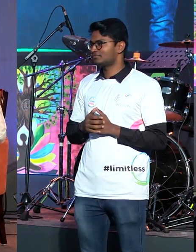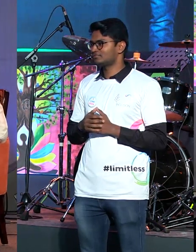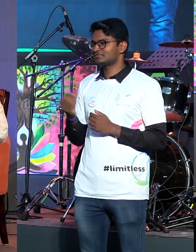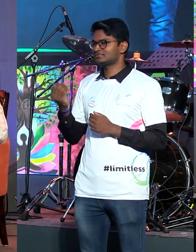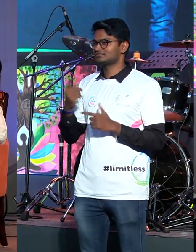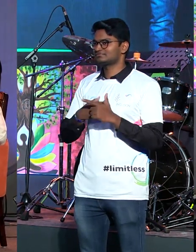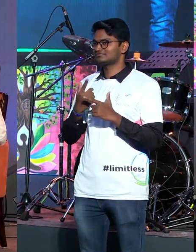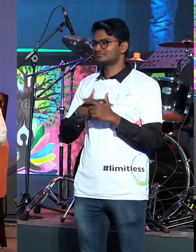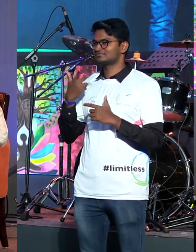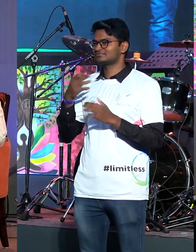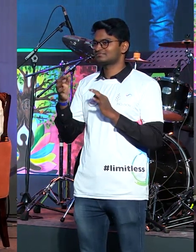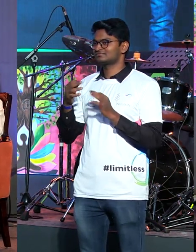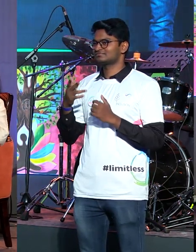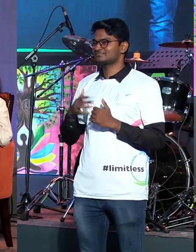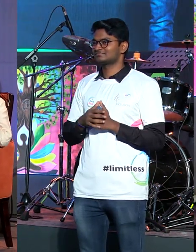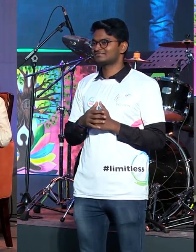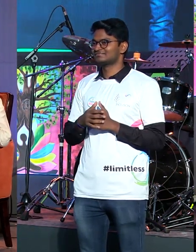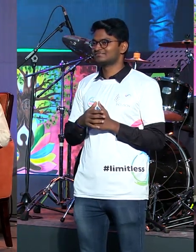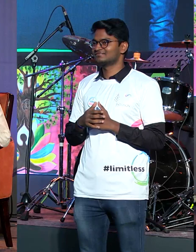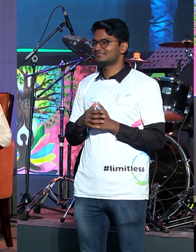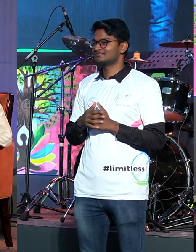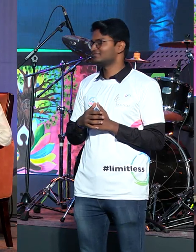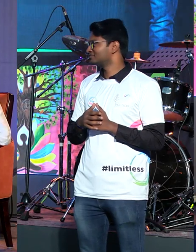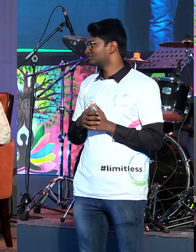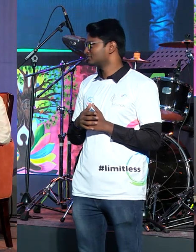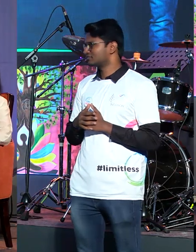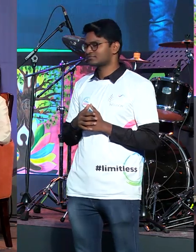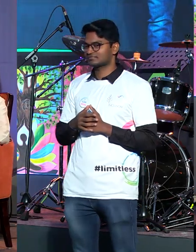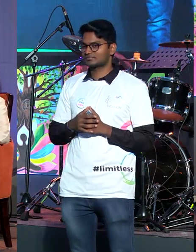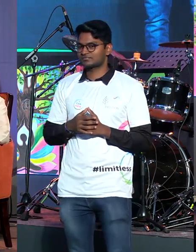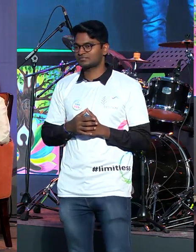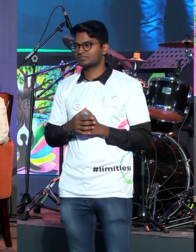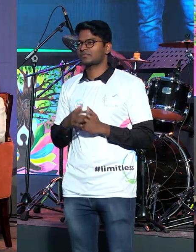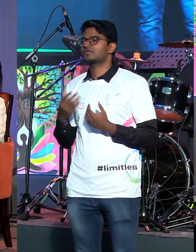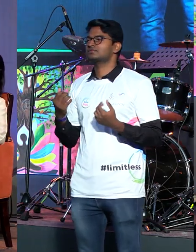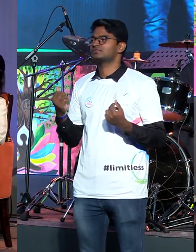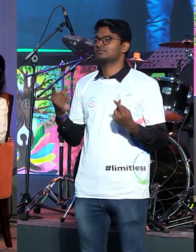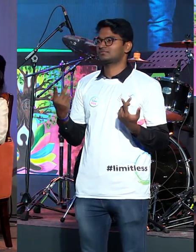Okay. You're not supposed to embarrass me. So,